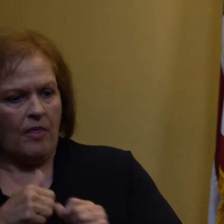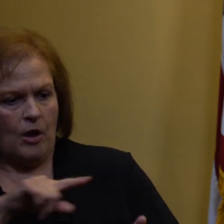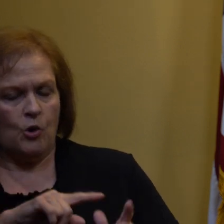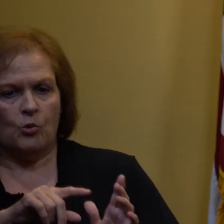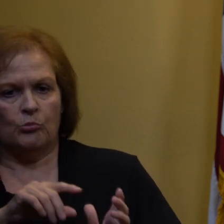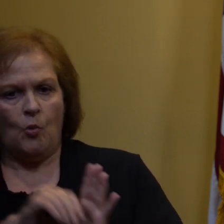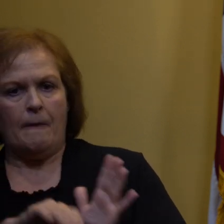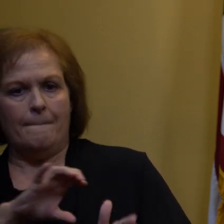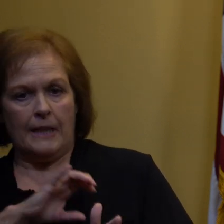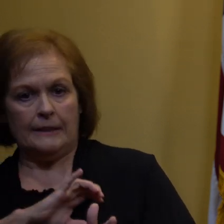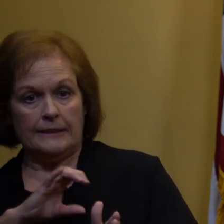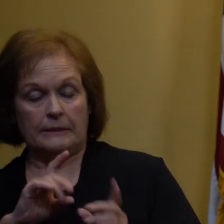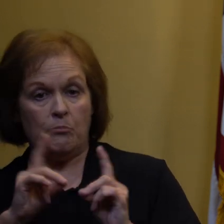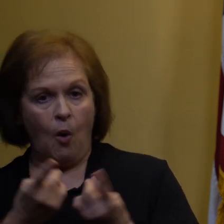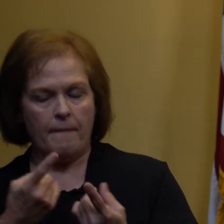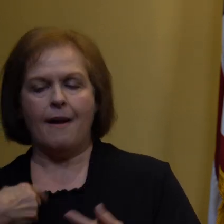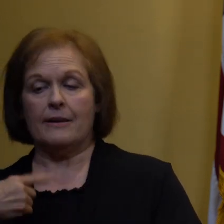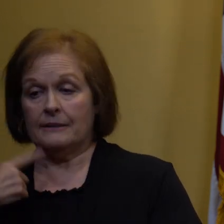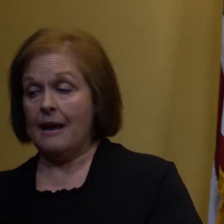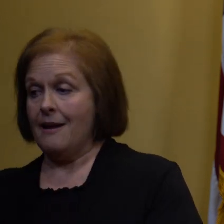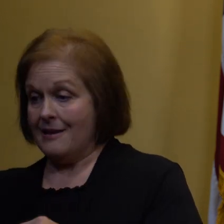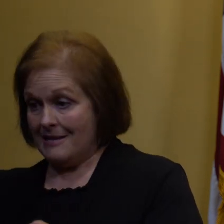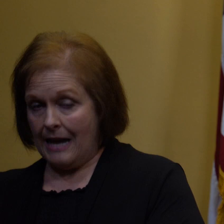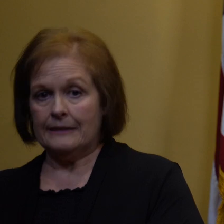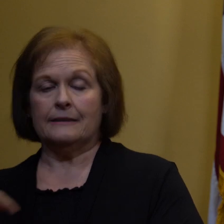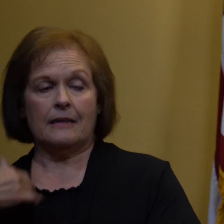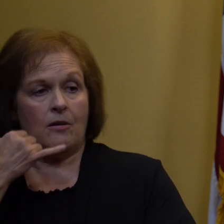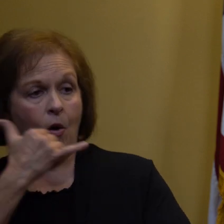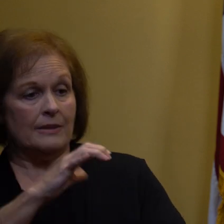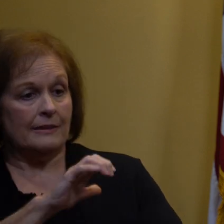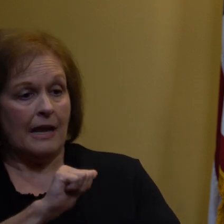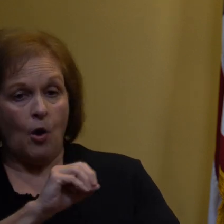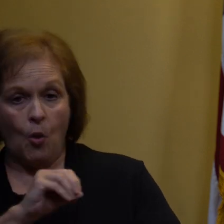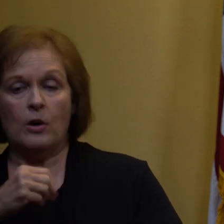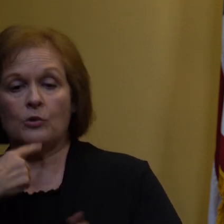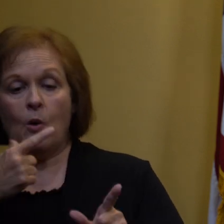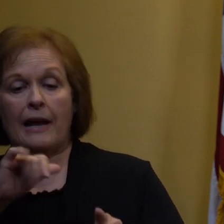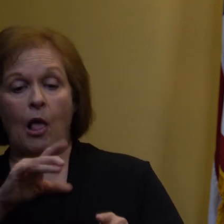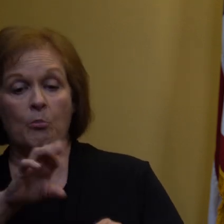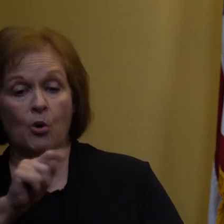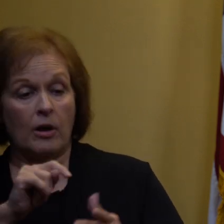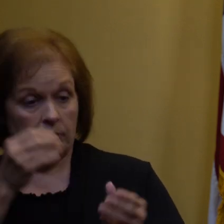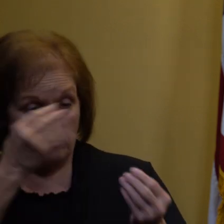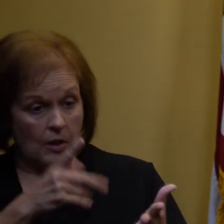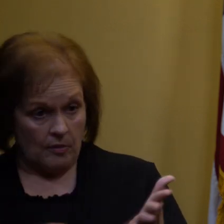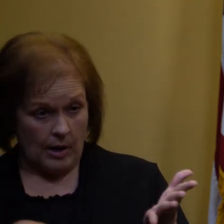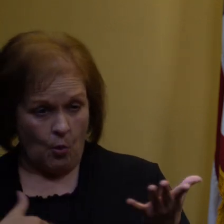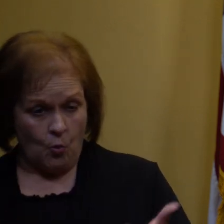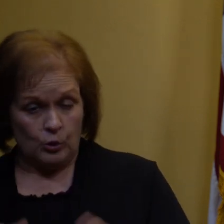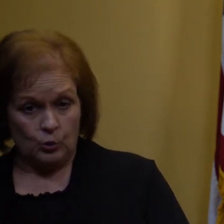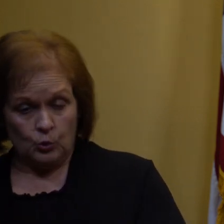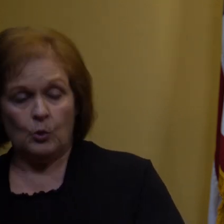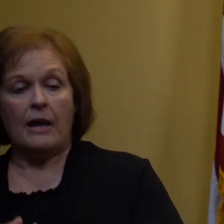And without a doubt, I said, absolutely. Called up my CAO and told Gilbert, listen, this is what I want to do,